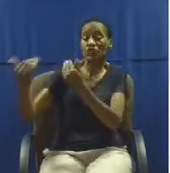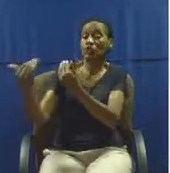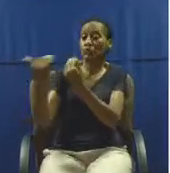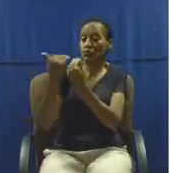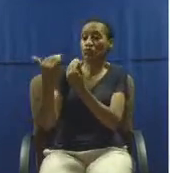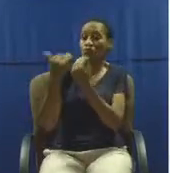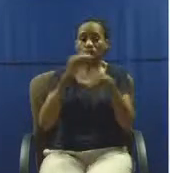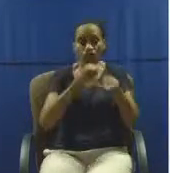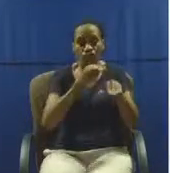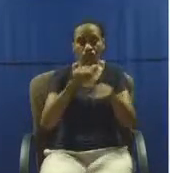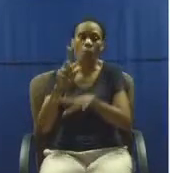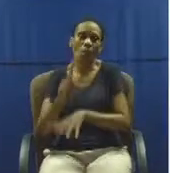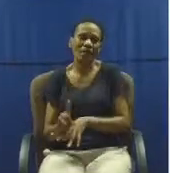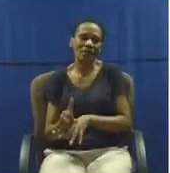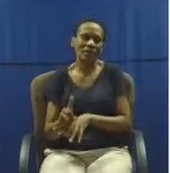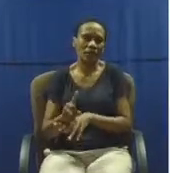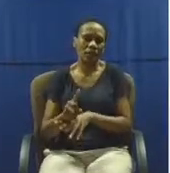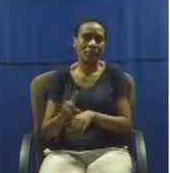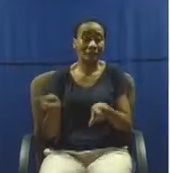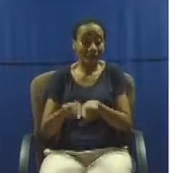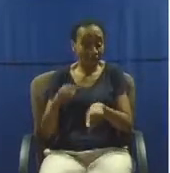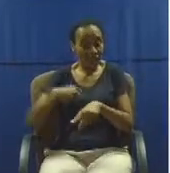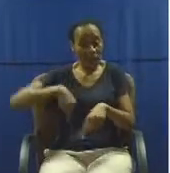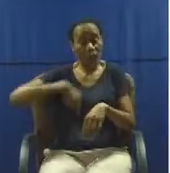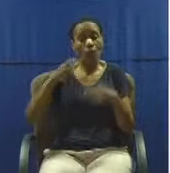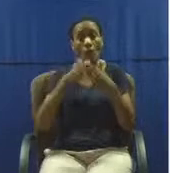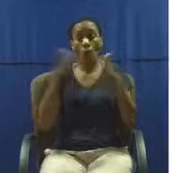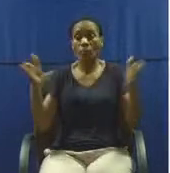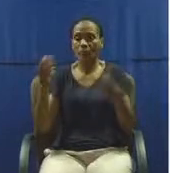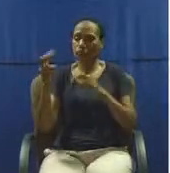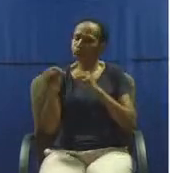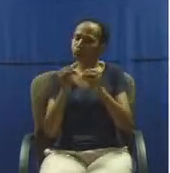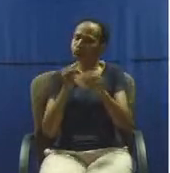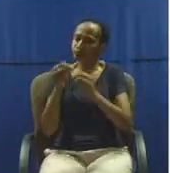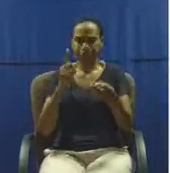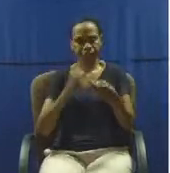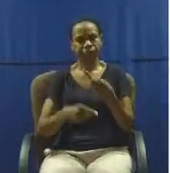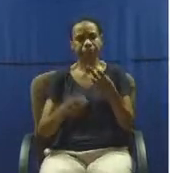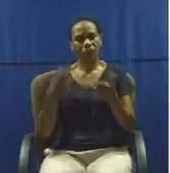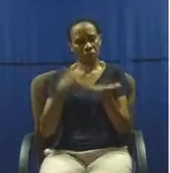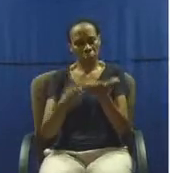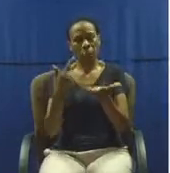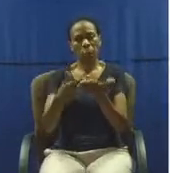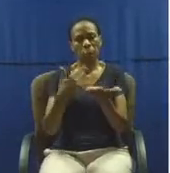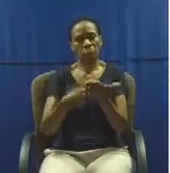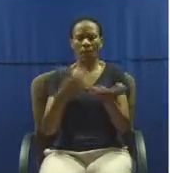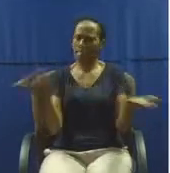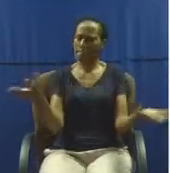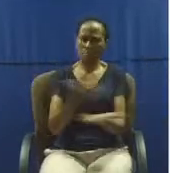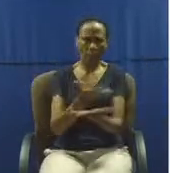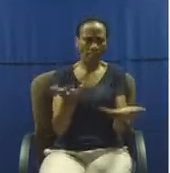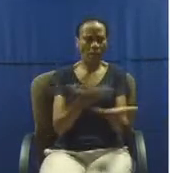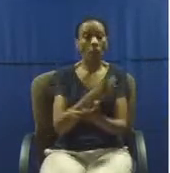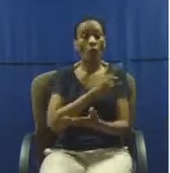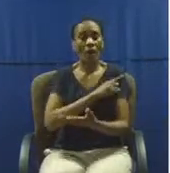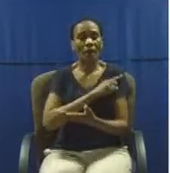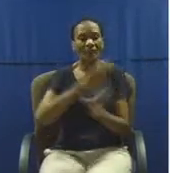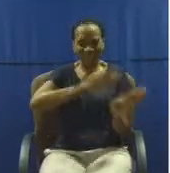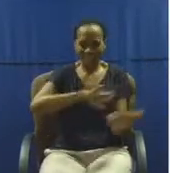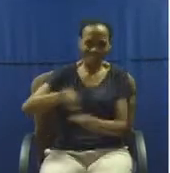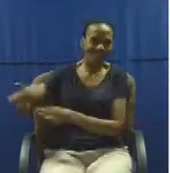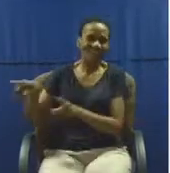we engage in dialogue and negotiations so that we can avoid this. Now, obviously, Russia